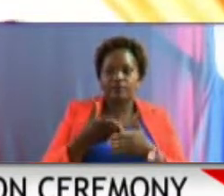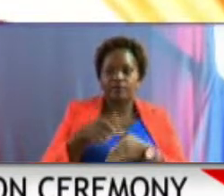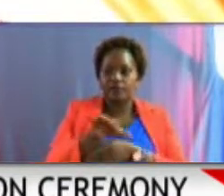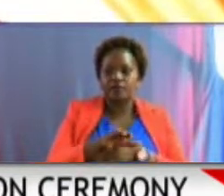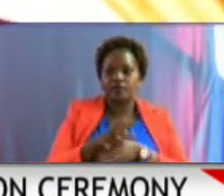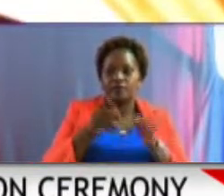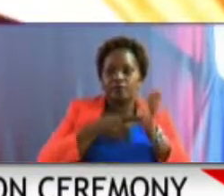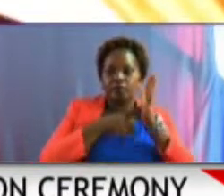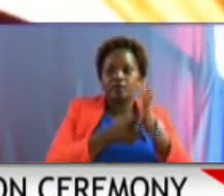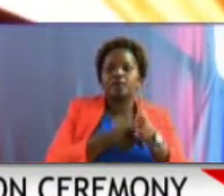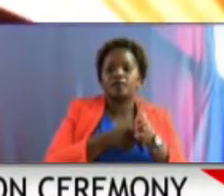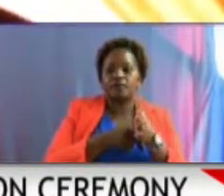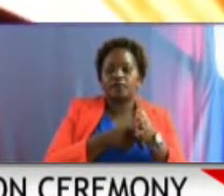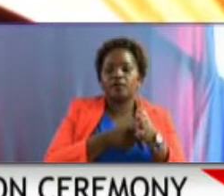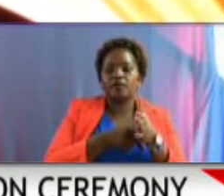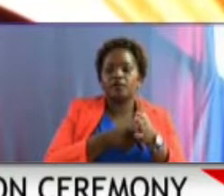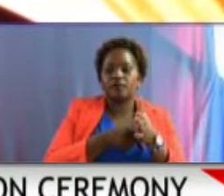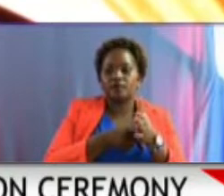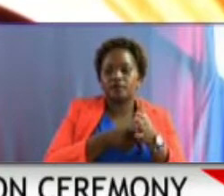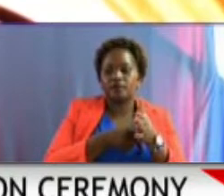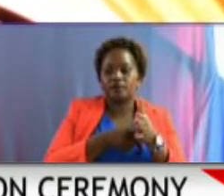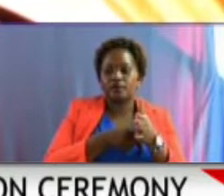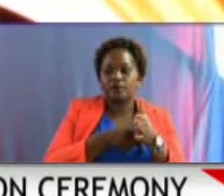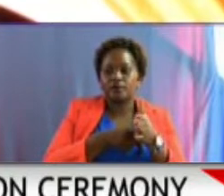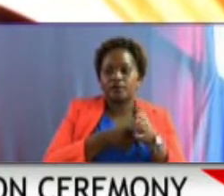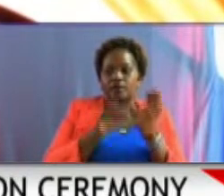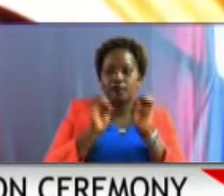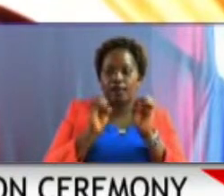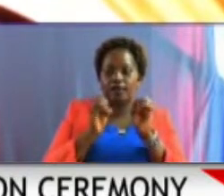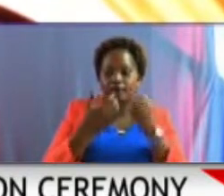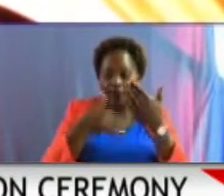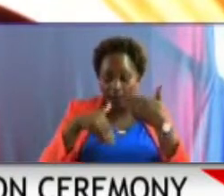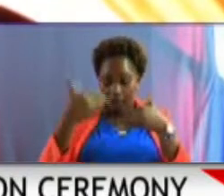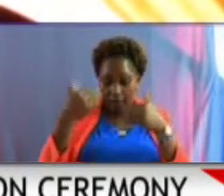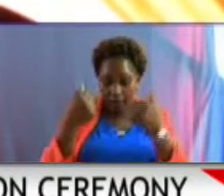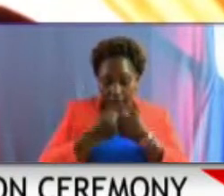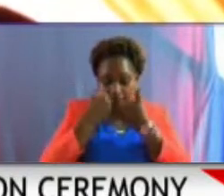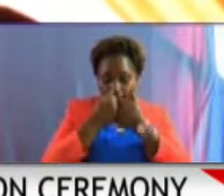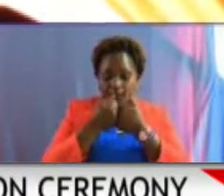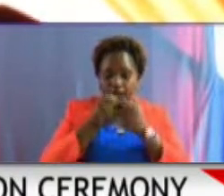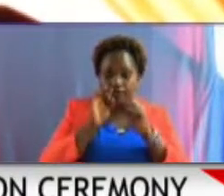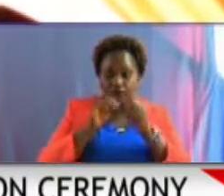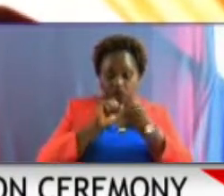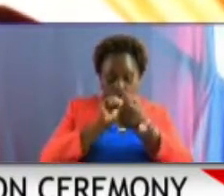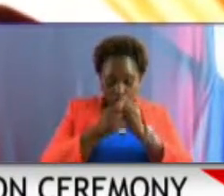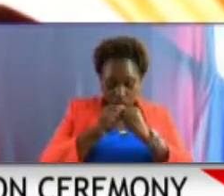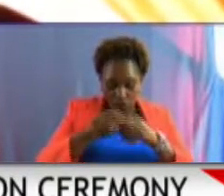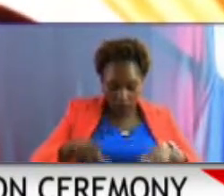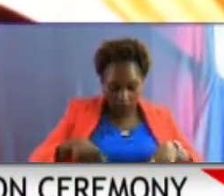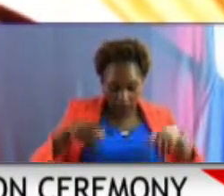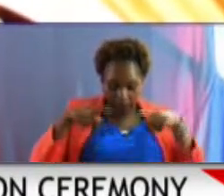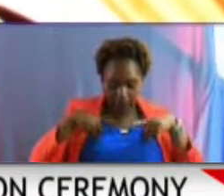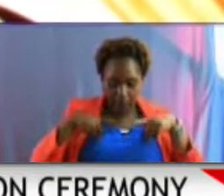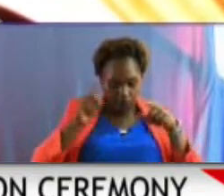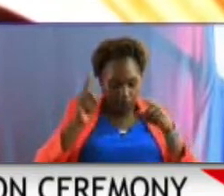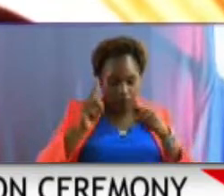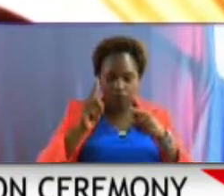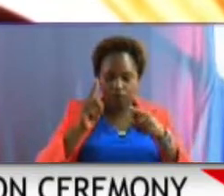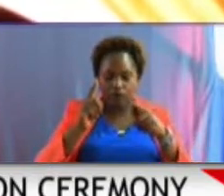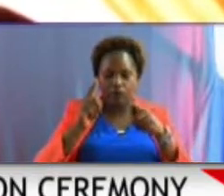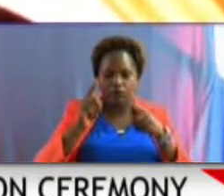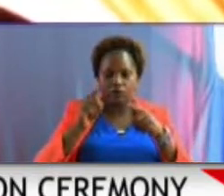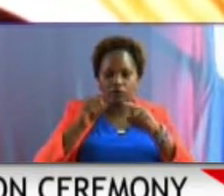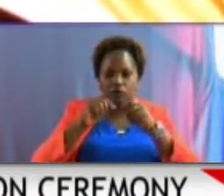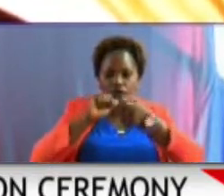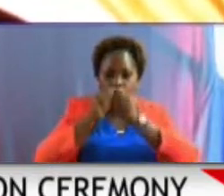make sense. Otherwise, nothing will happen in terms of changing your life. And the one who got the degree and